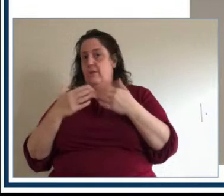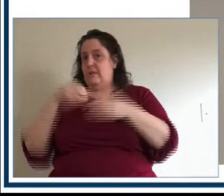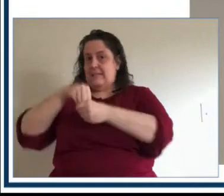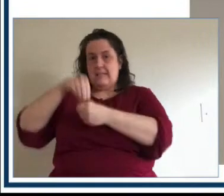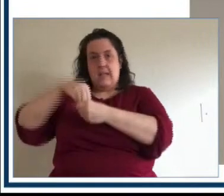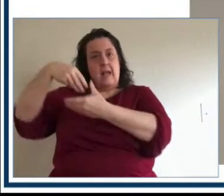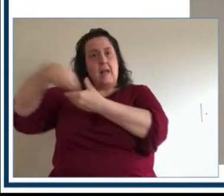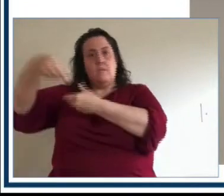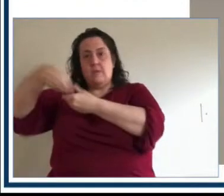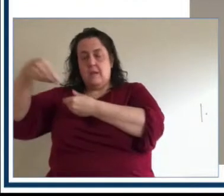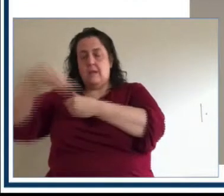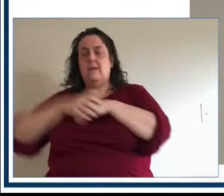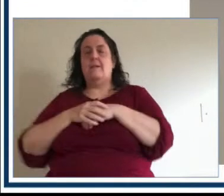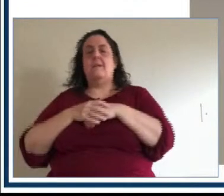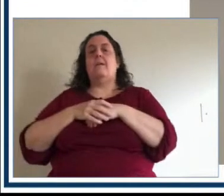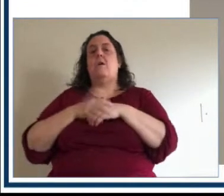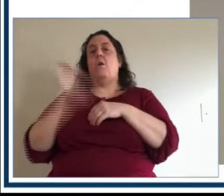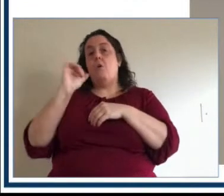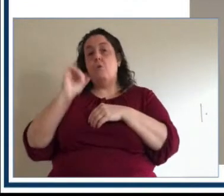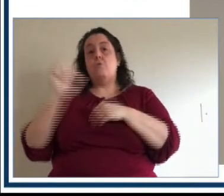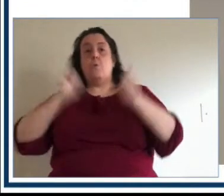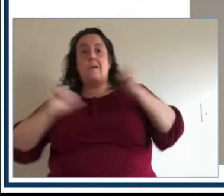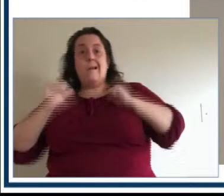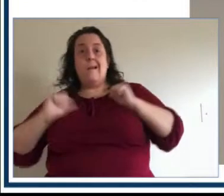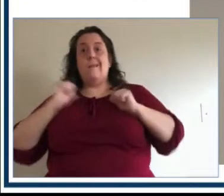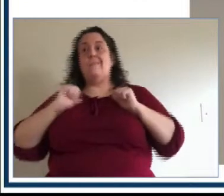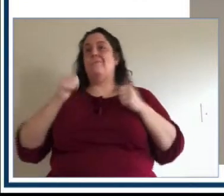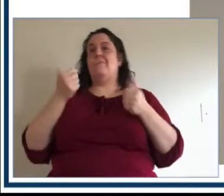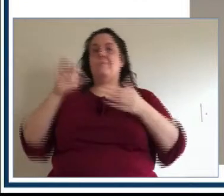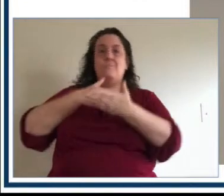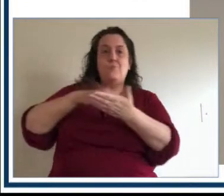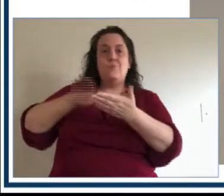actors, musicians, and directors who are participating in arts and